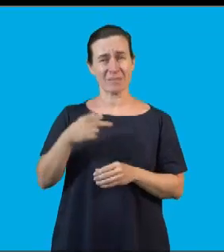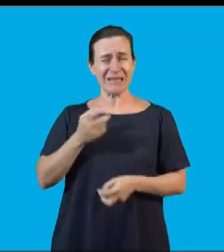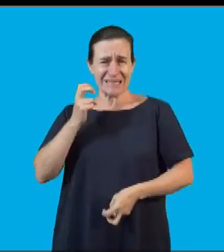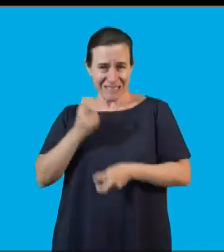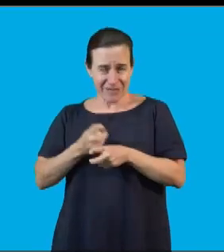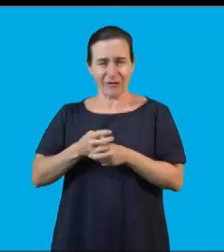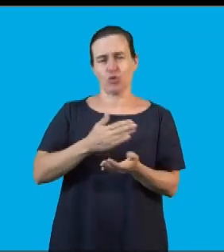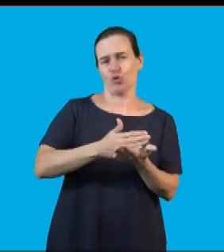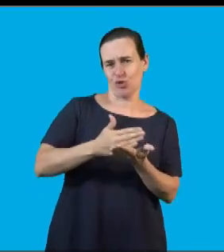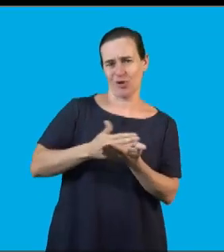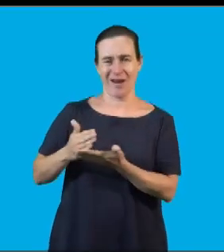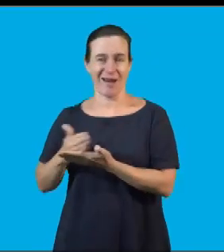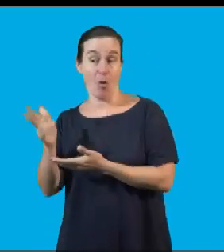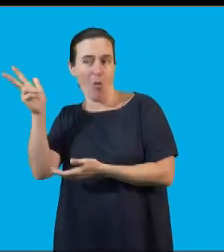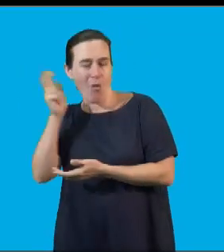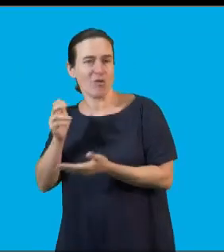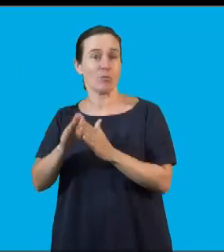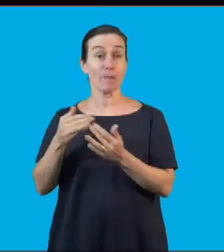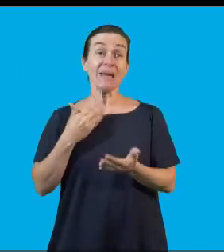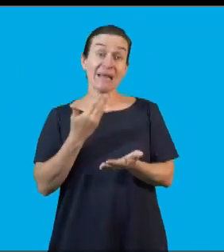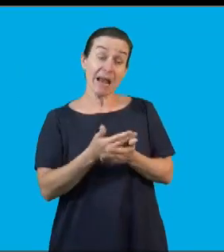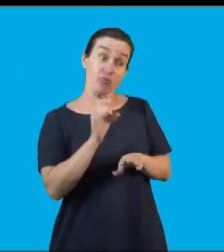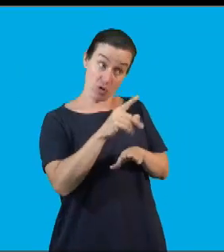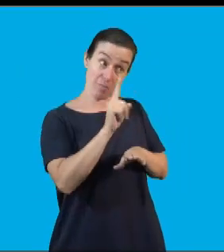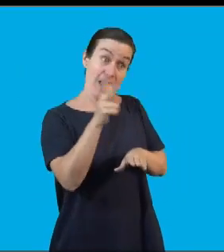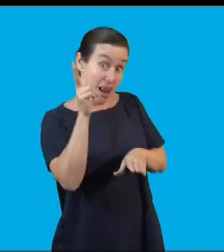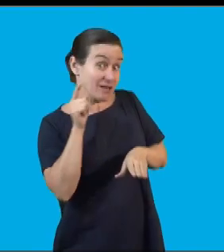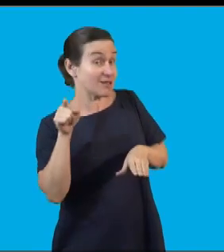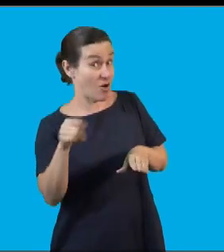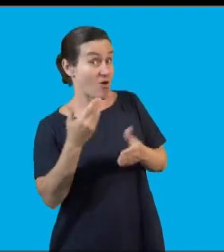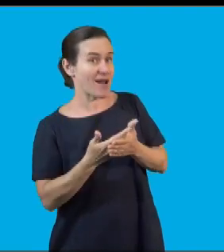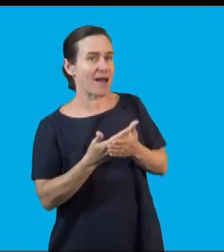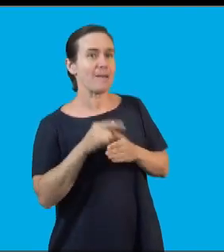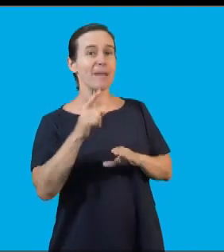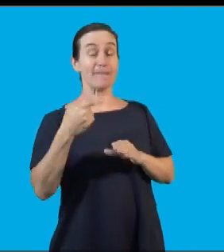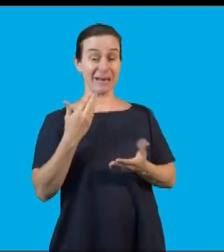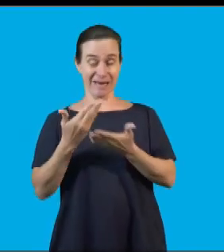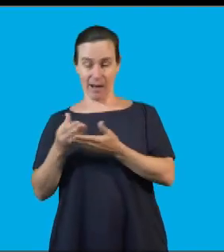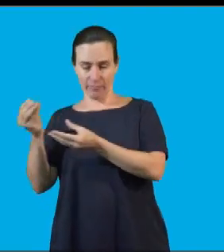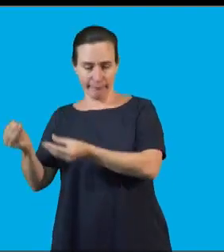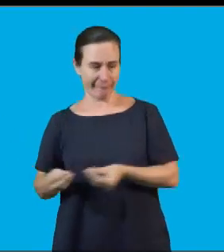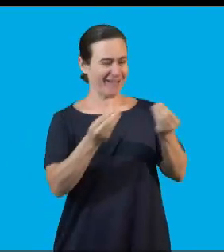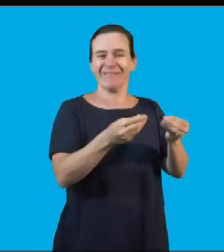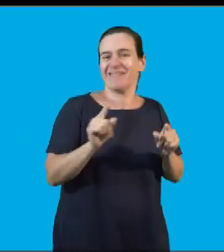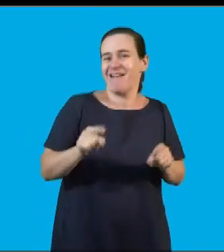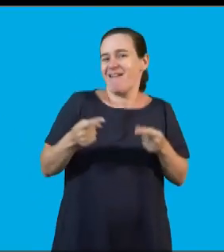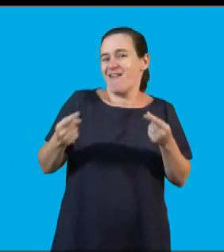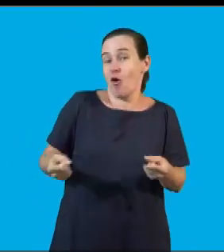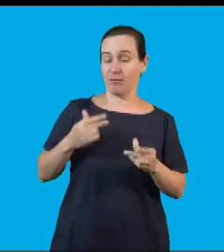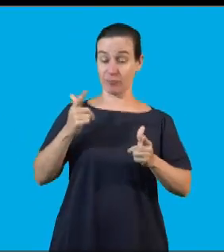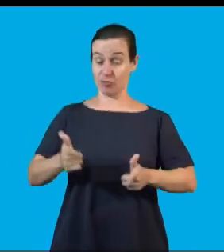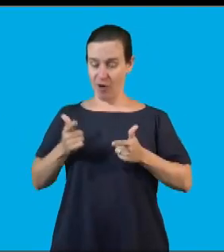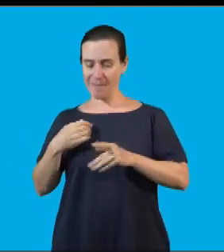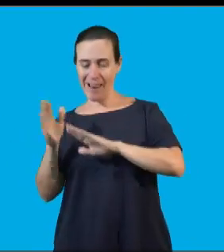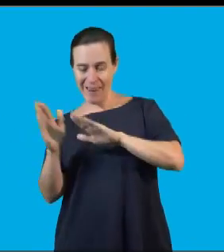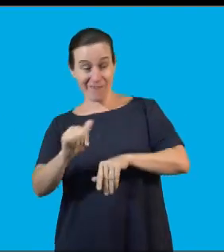harder to share. You can recommend a podcast to a friend, but you cannot leave it on the train seat for the next person when you get